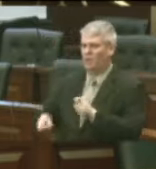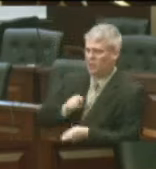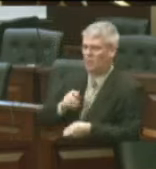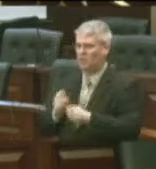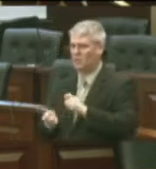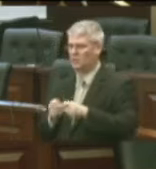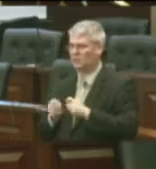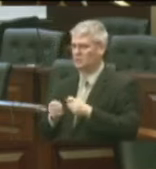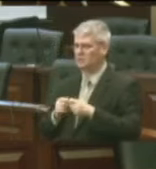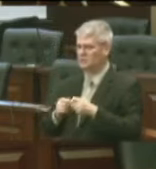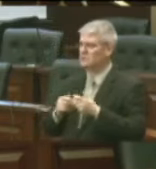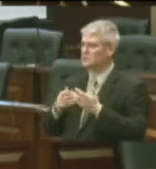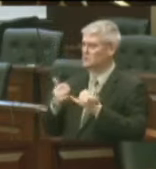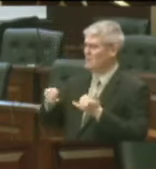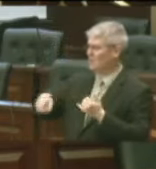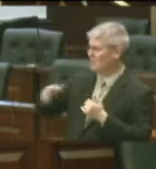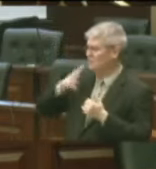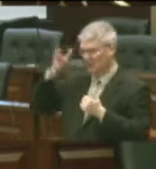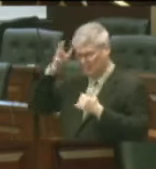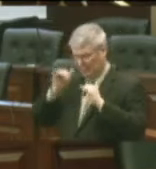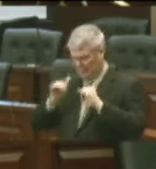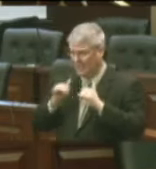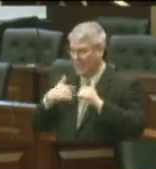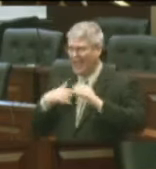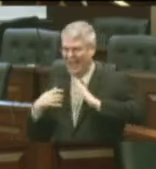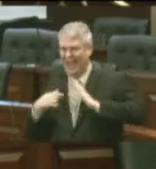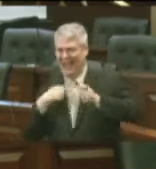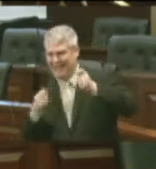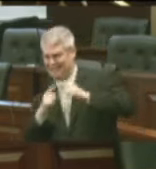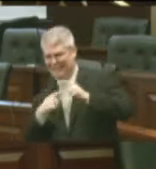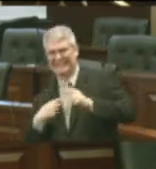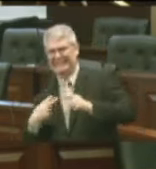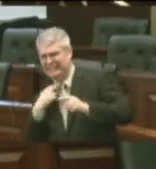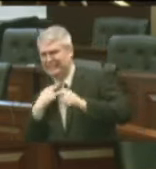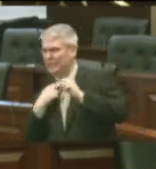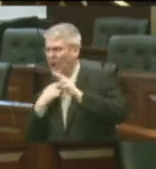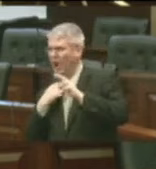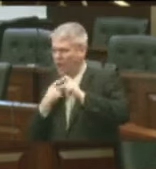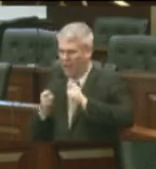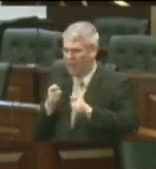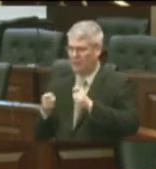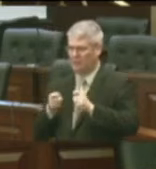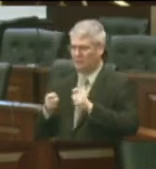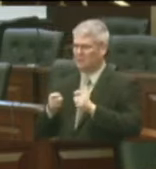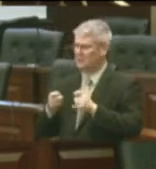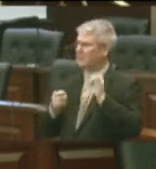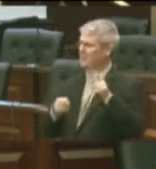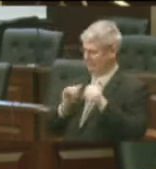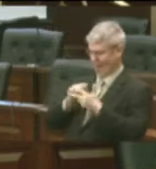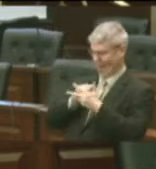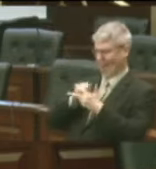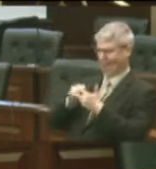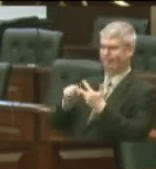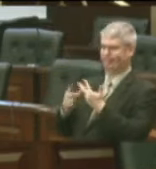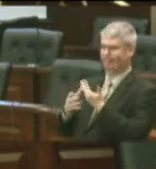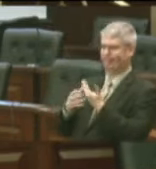technology, and they'll be able to make the decisions that make sense for them according to their local needs and their local school